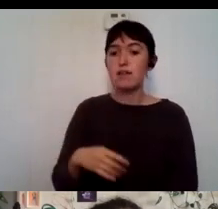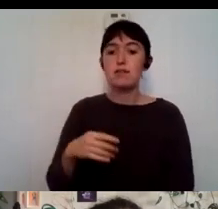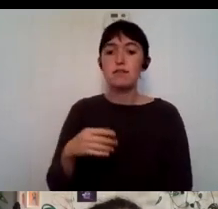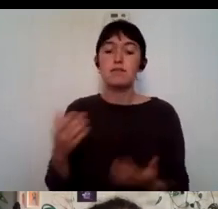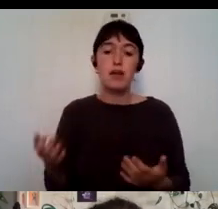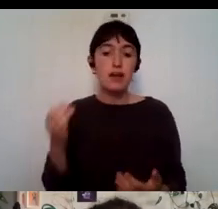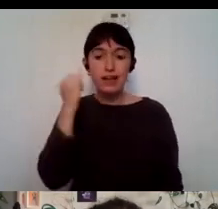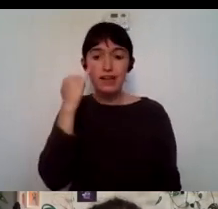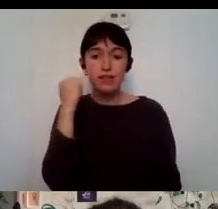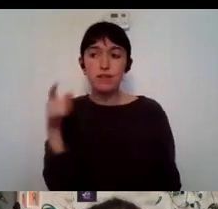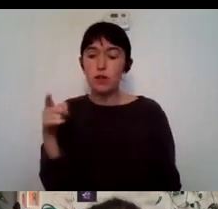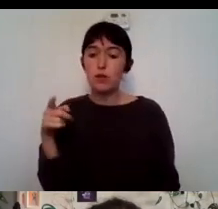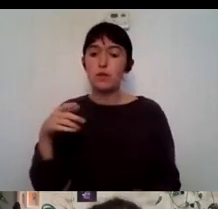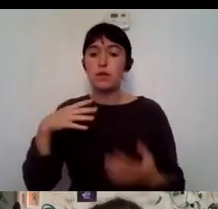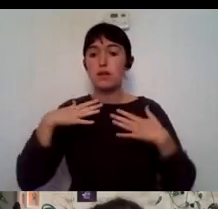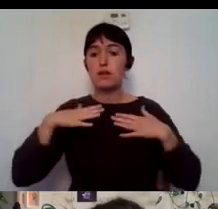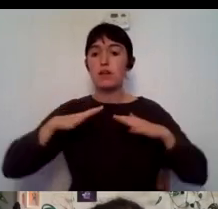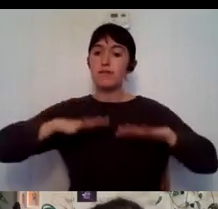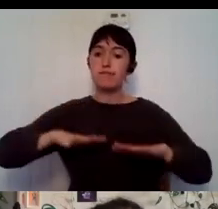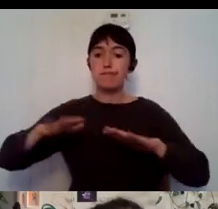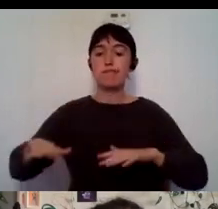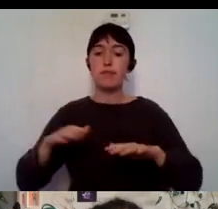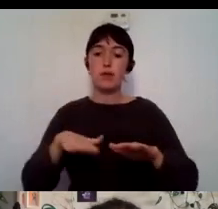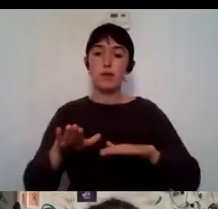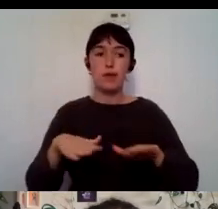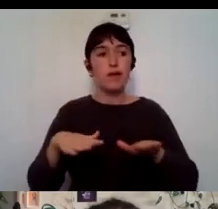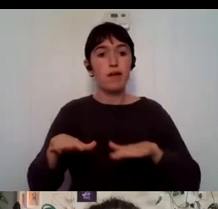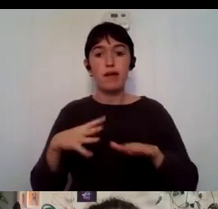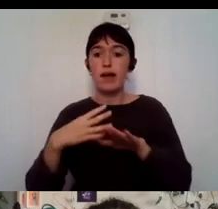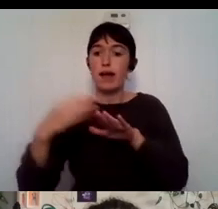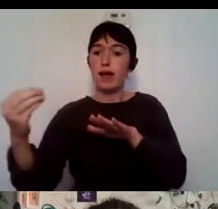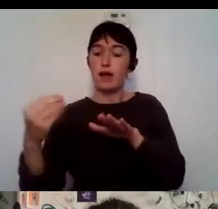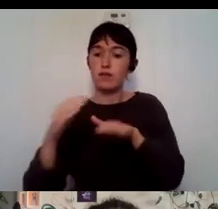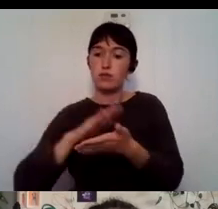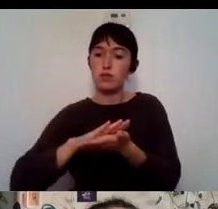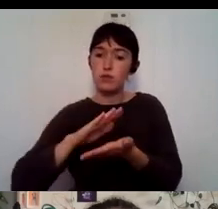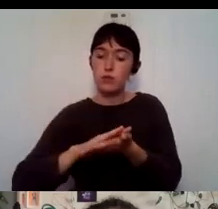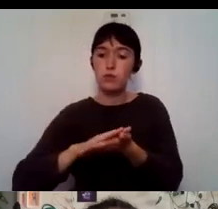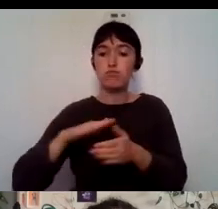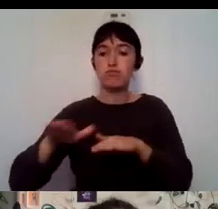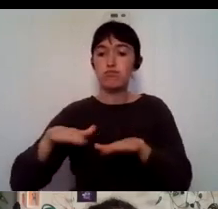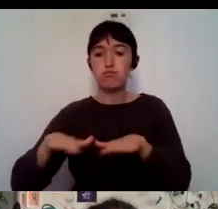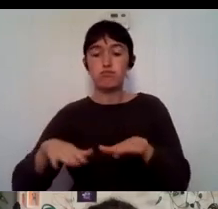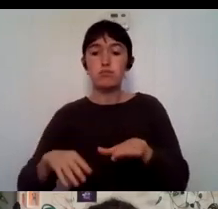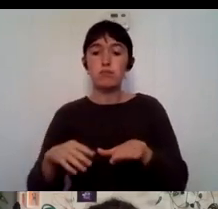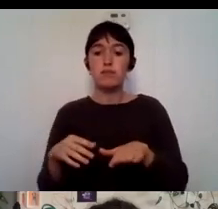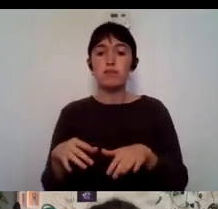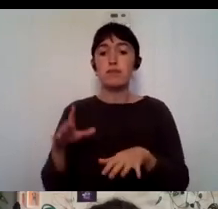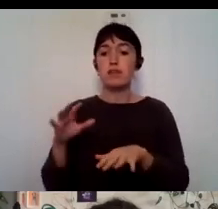school or whatever, and it takes you 3 minutes to do so, then by the end of it, you've sort of become habituated to the sound, right?